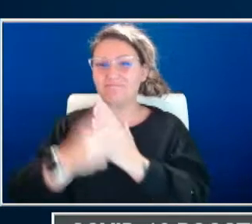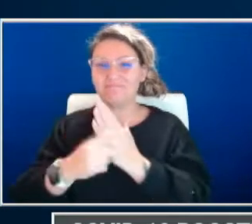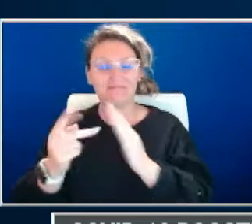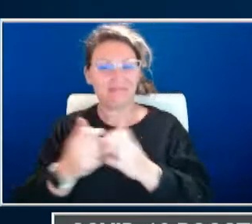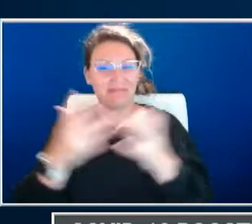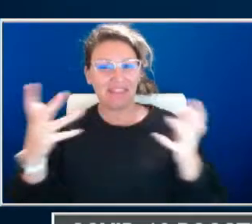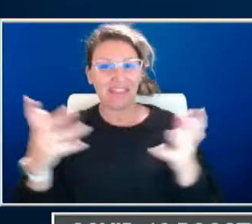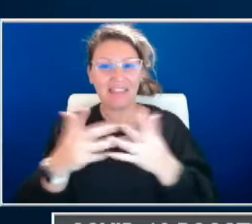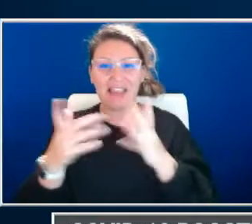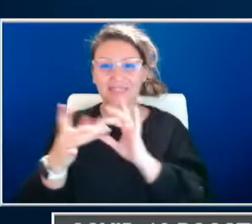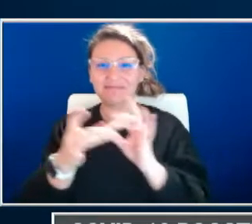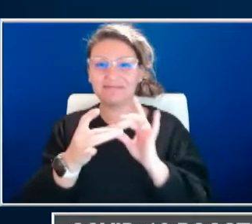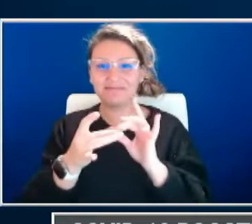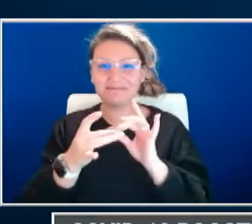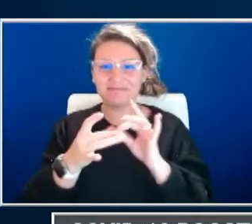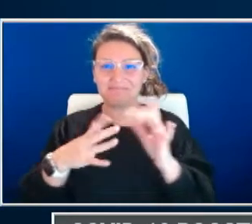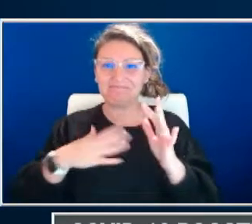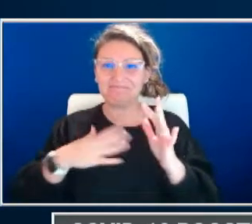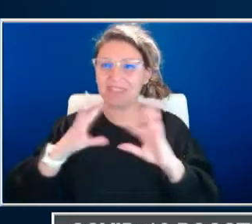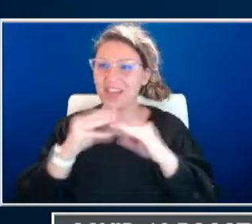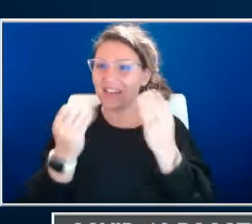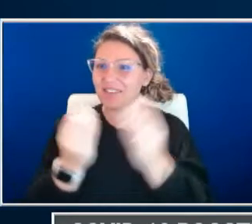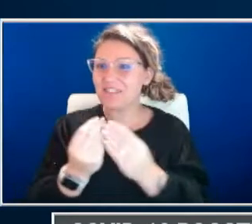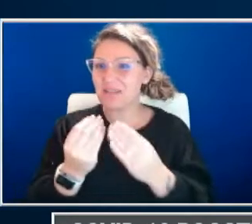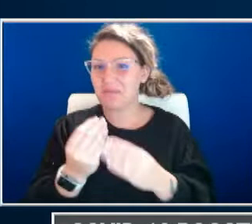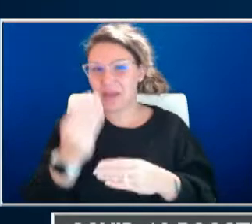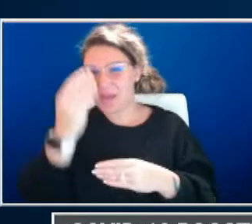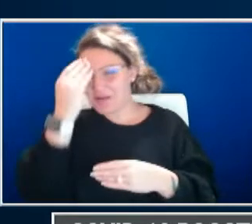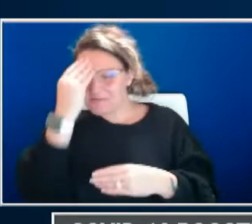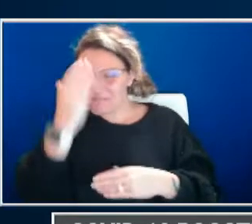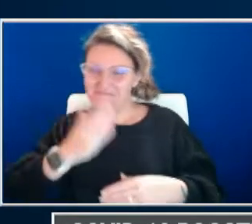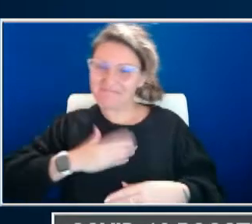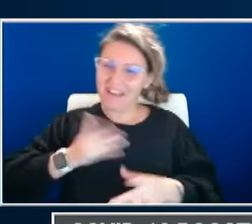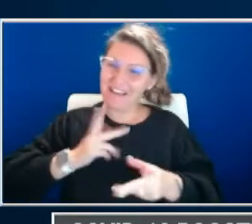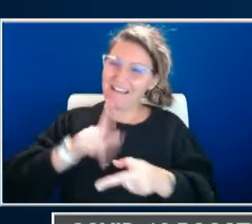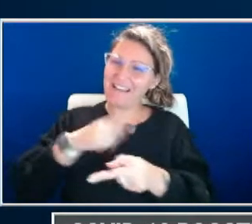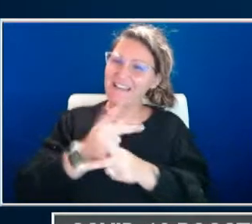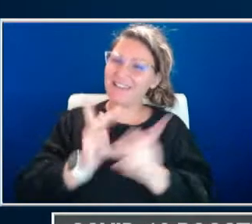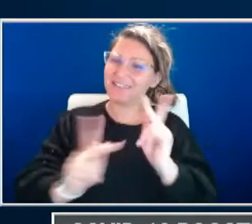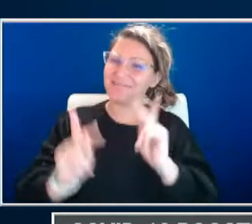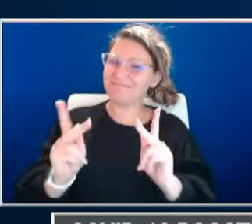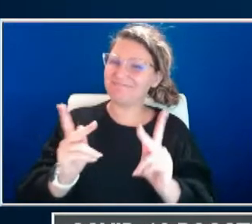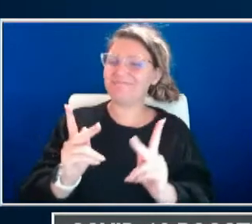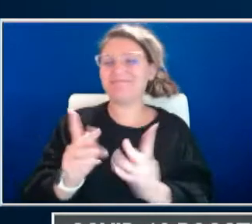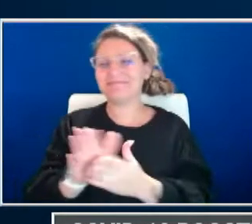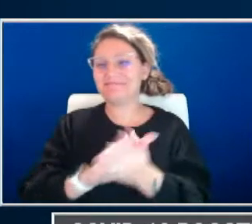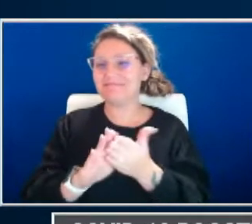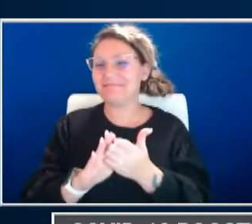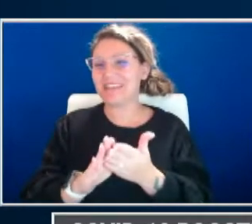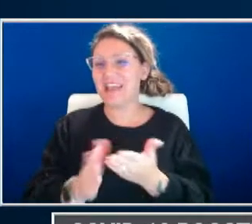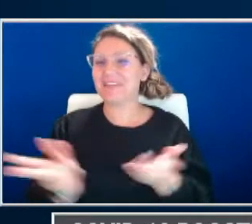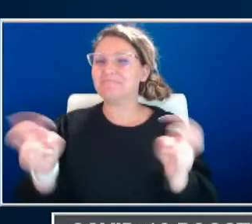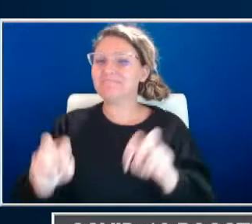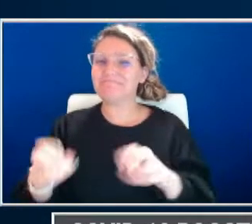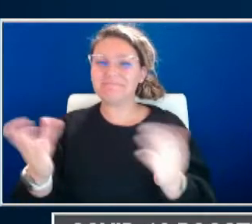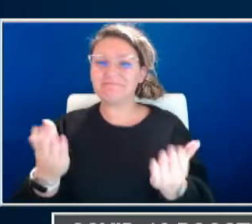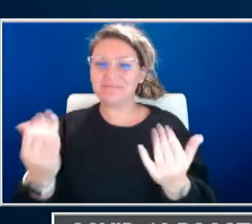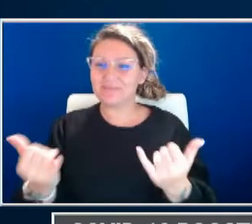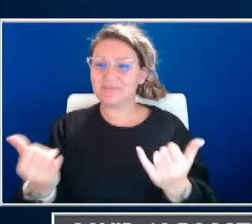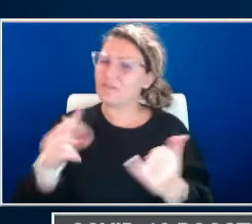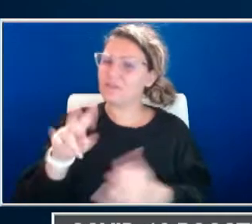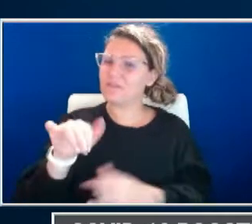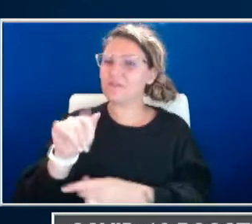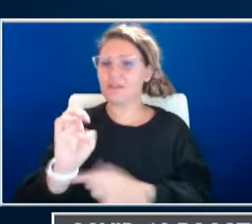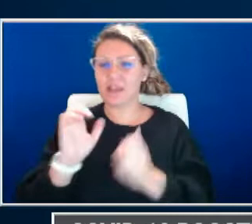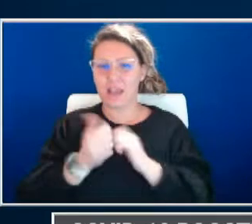from in and around the Pittsburgh, so I kind of knew you were my kind of people. So nice to have you with us today alongside Dr. Ahmed. Vince, how are you feeling today, and